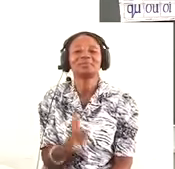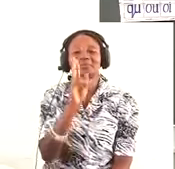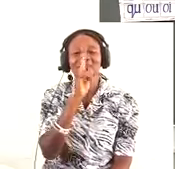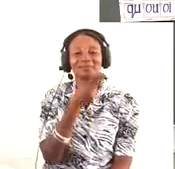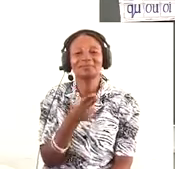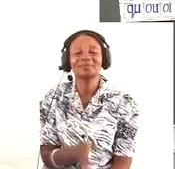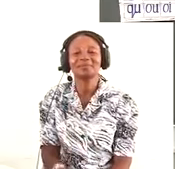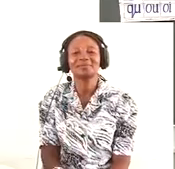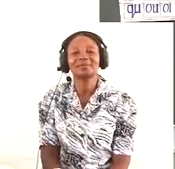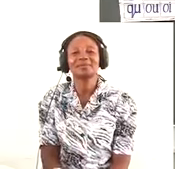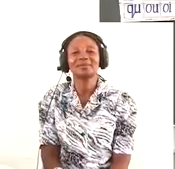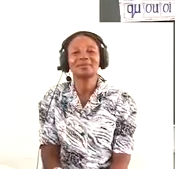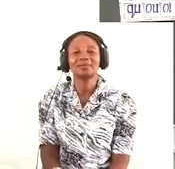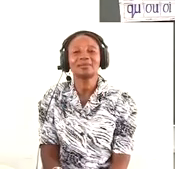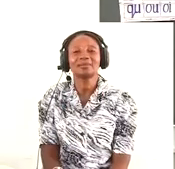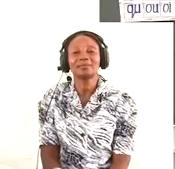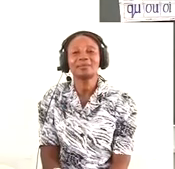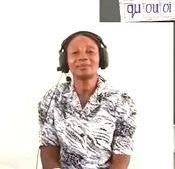Let's try it.